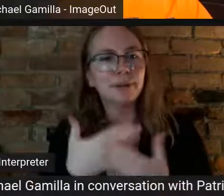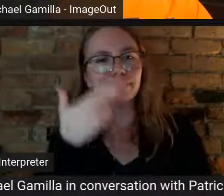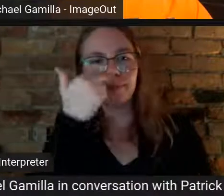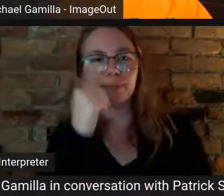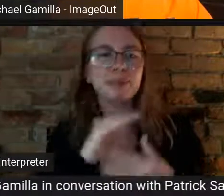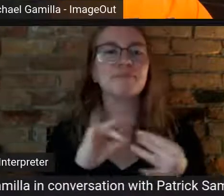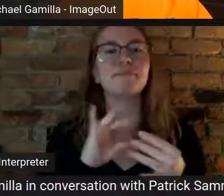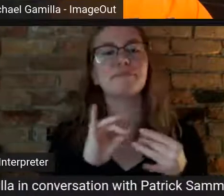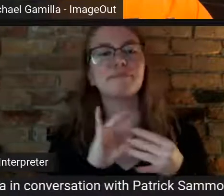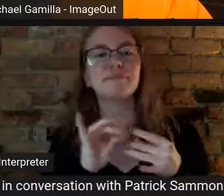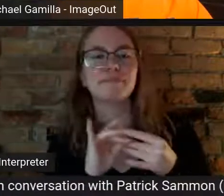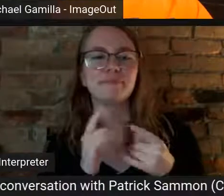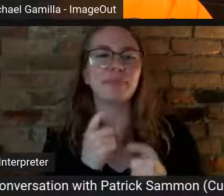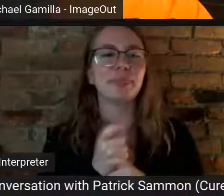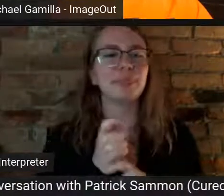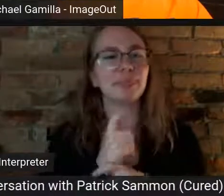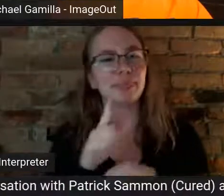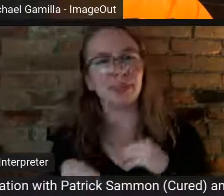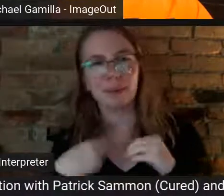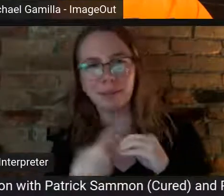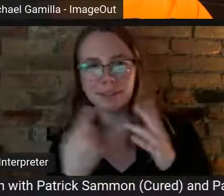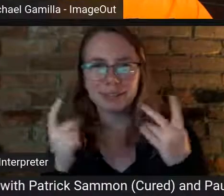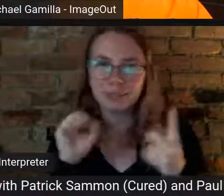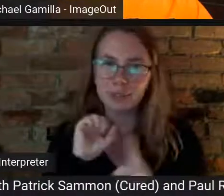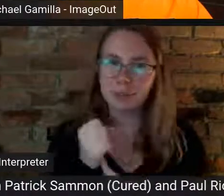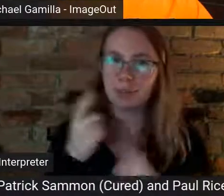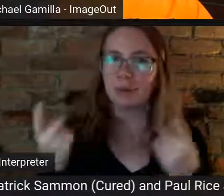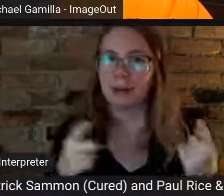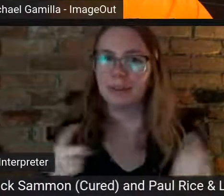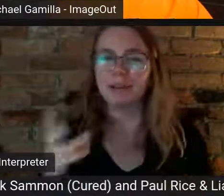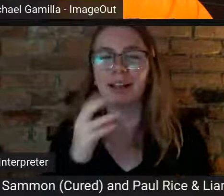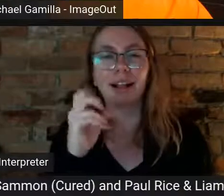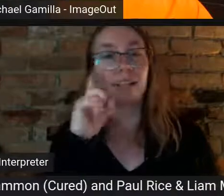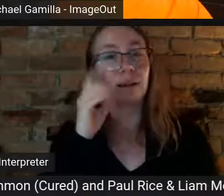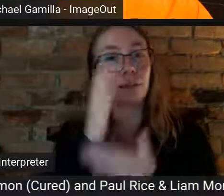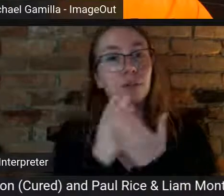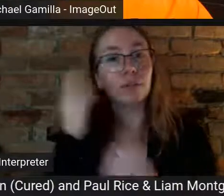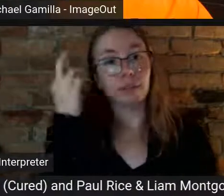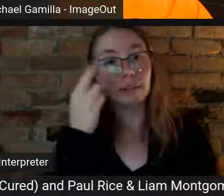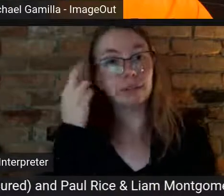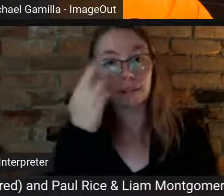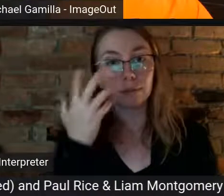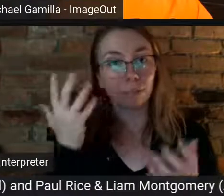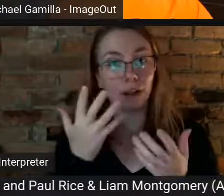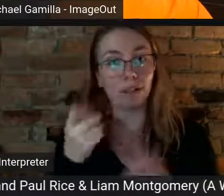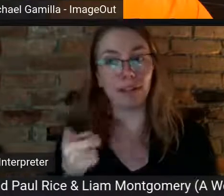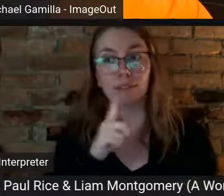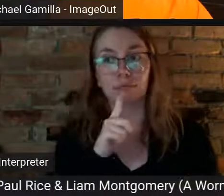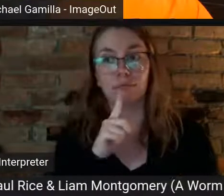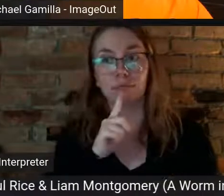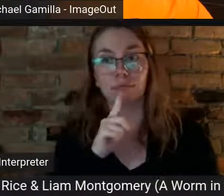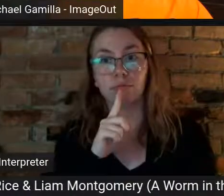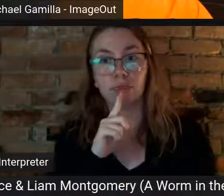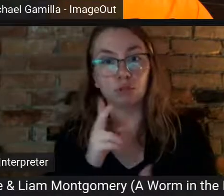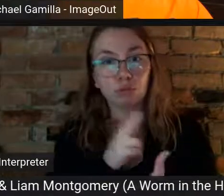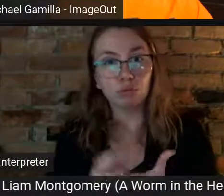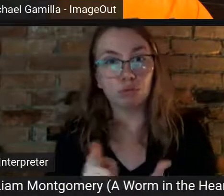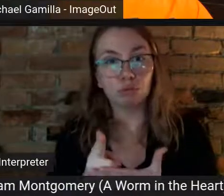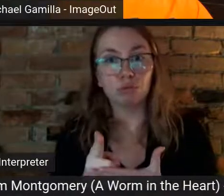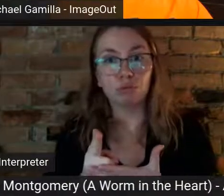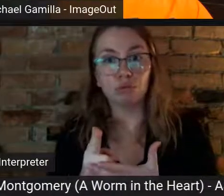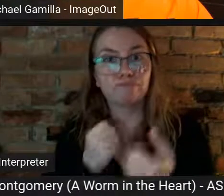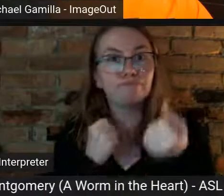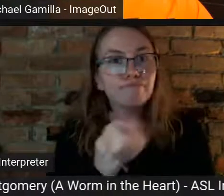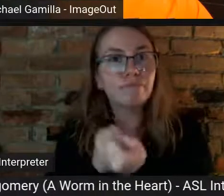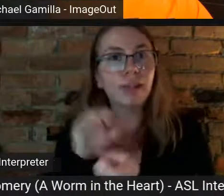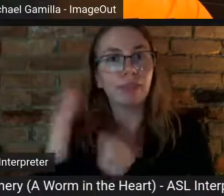going on. And I think, you know, part of that, you know, is that they are true patriots as well. They do love Russia, even